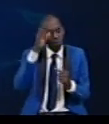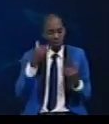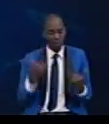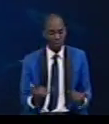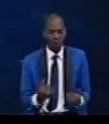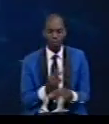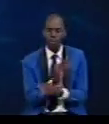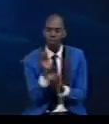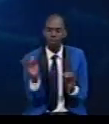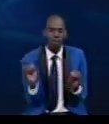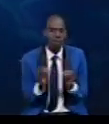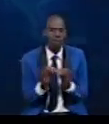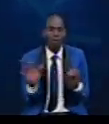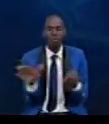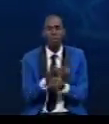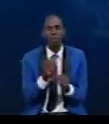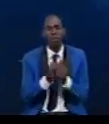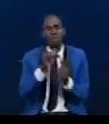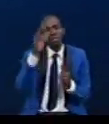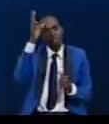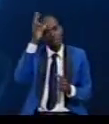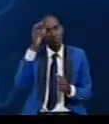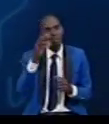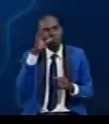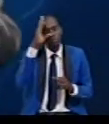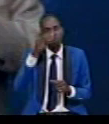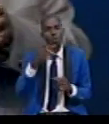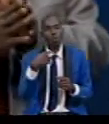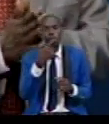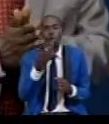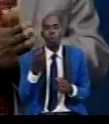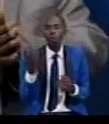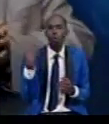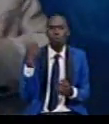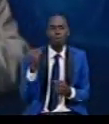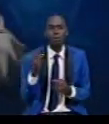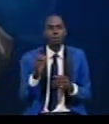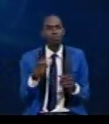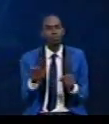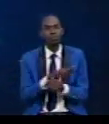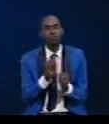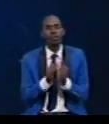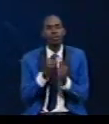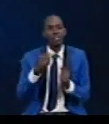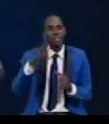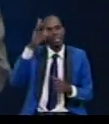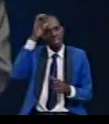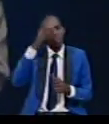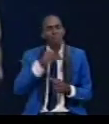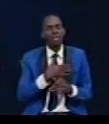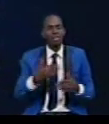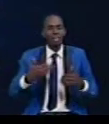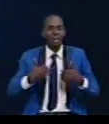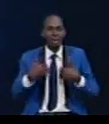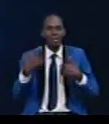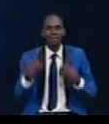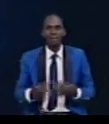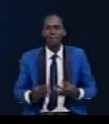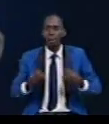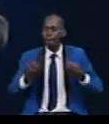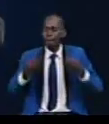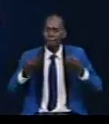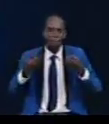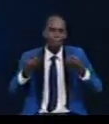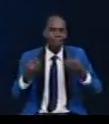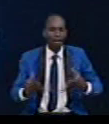this time. Who was possessed? Was the devil. And had the legion. He had the